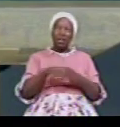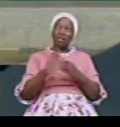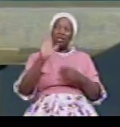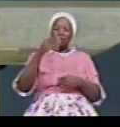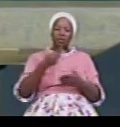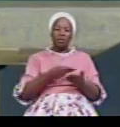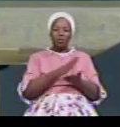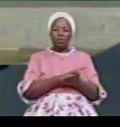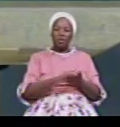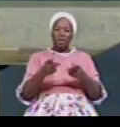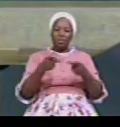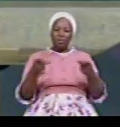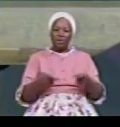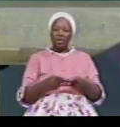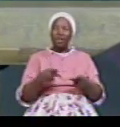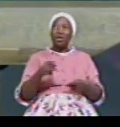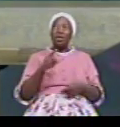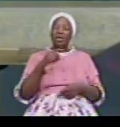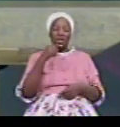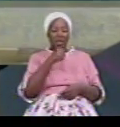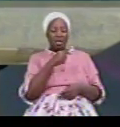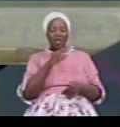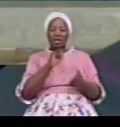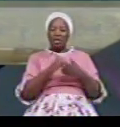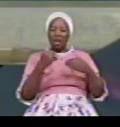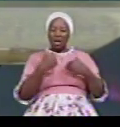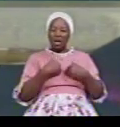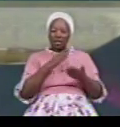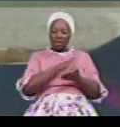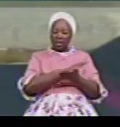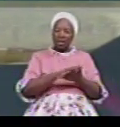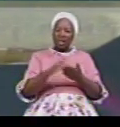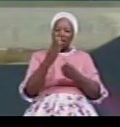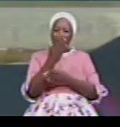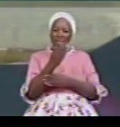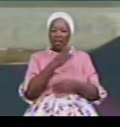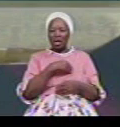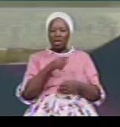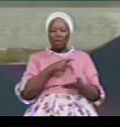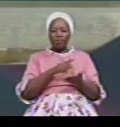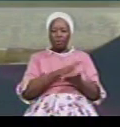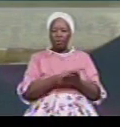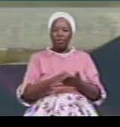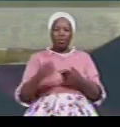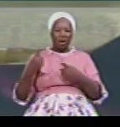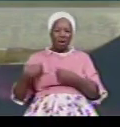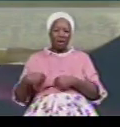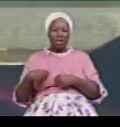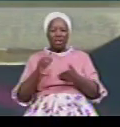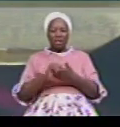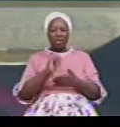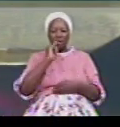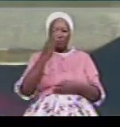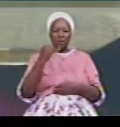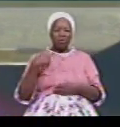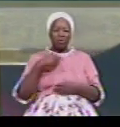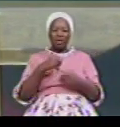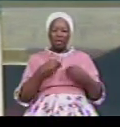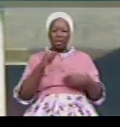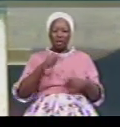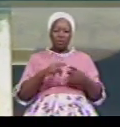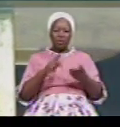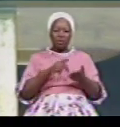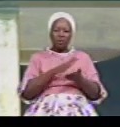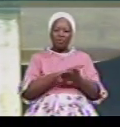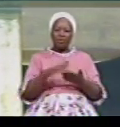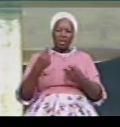He that has clean hands and a pure heart. That's all we need to purify the heart. You go